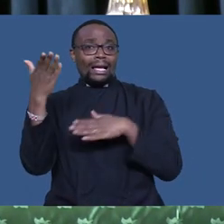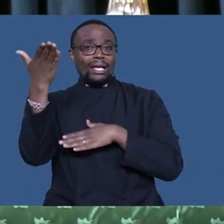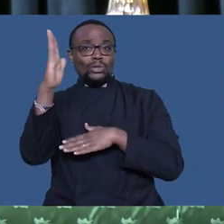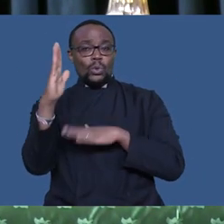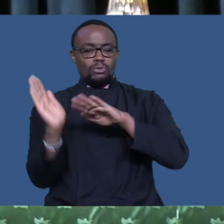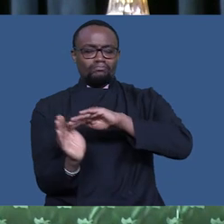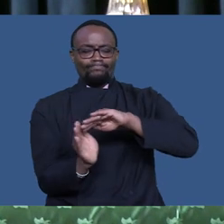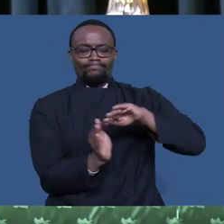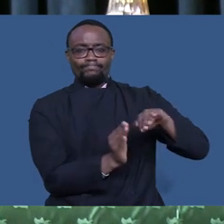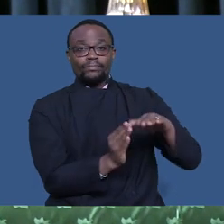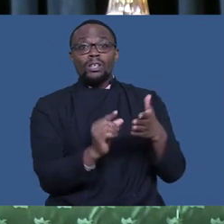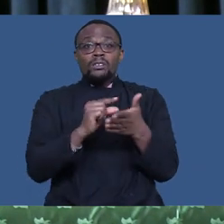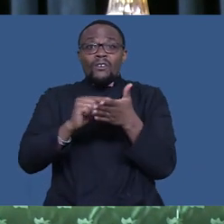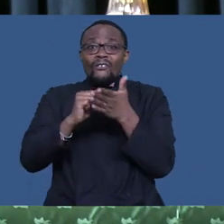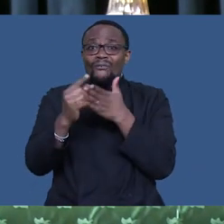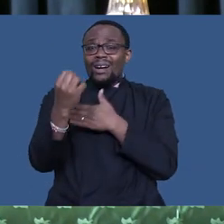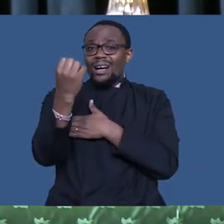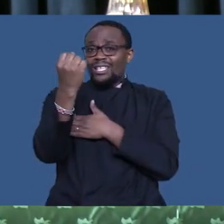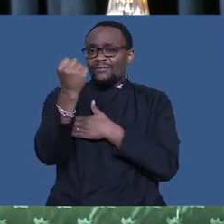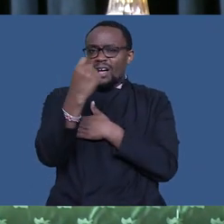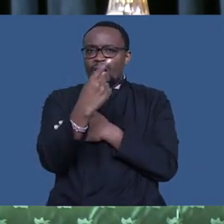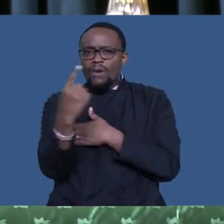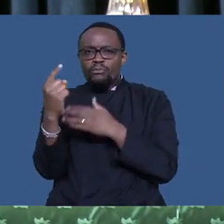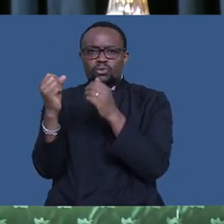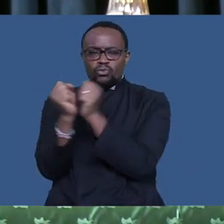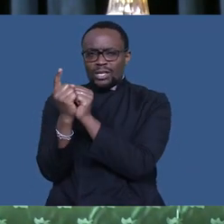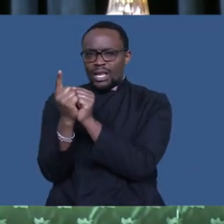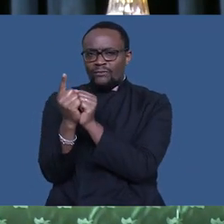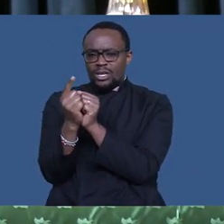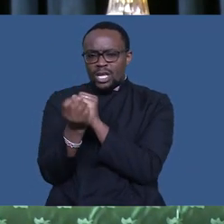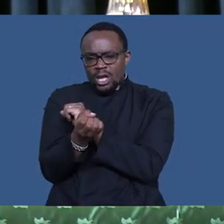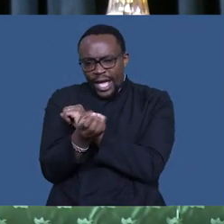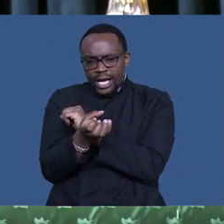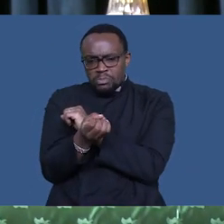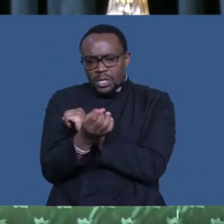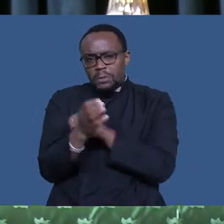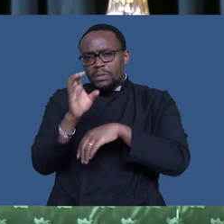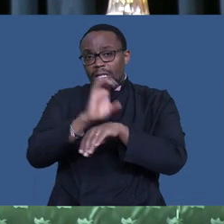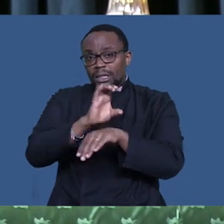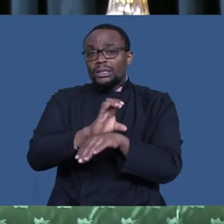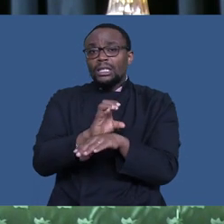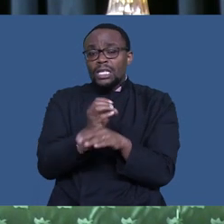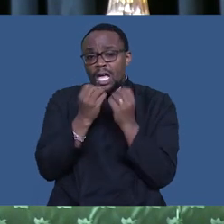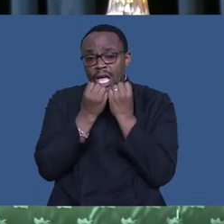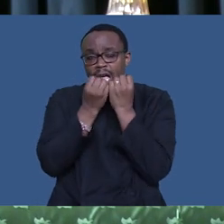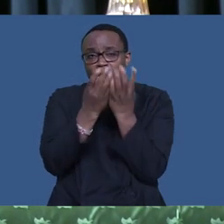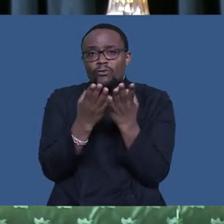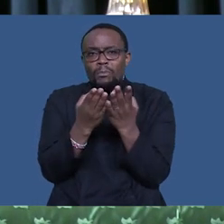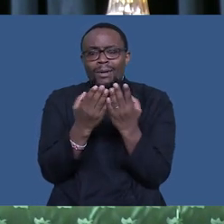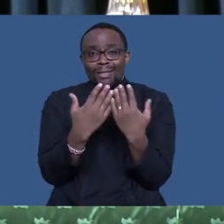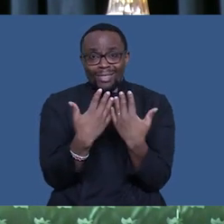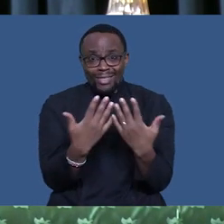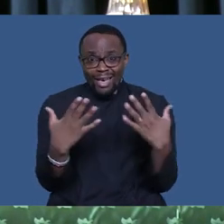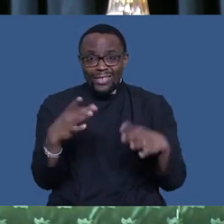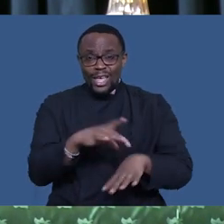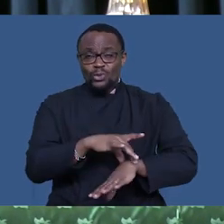Paul, in verse 5, all the way to 11, talks to the church and tells the church to put to death